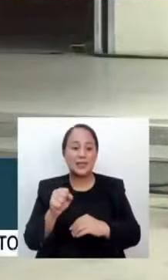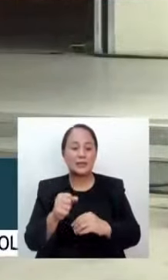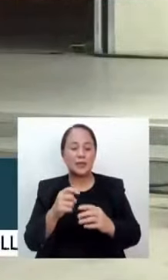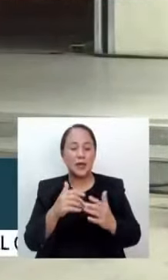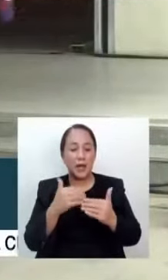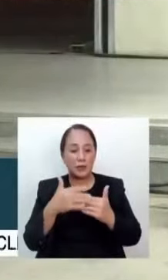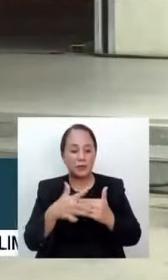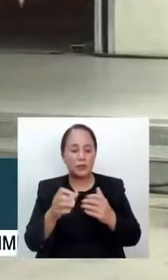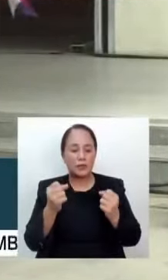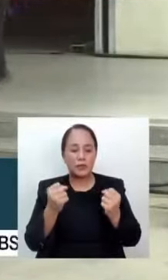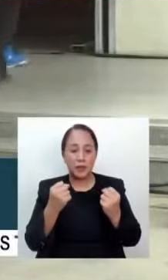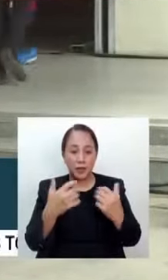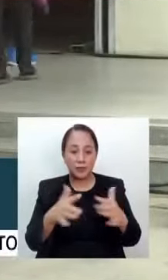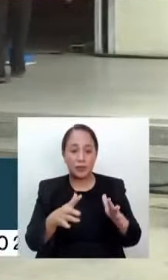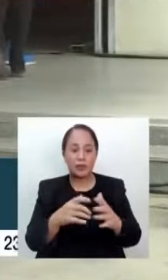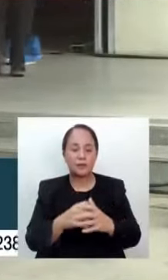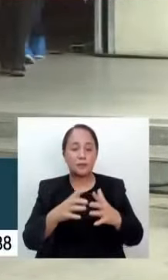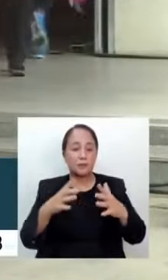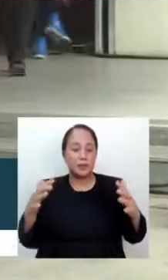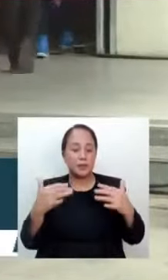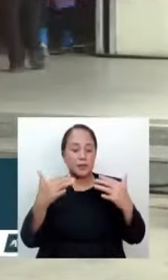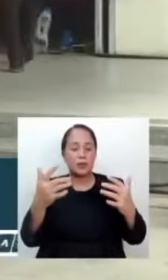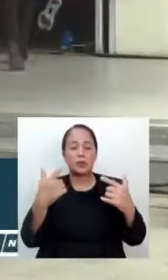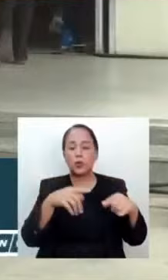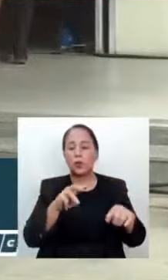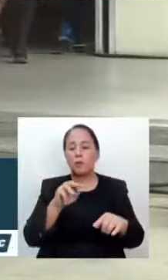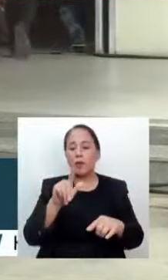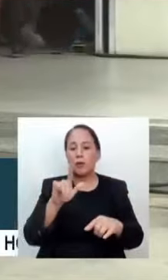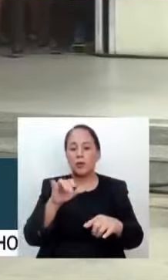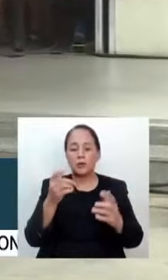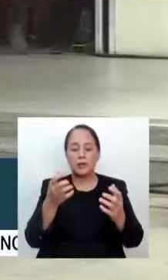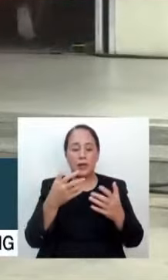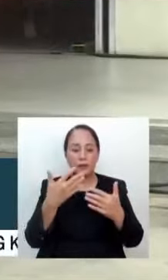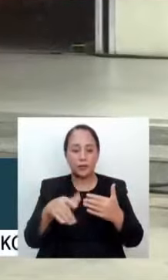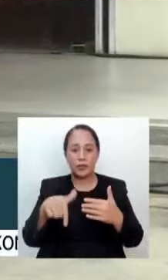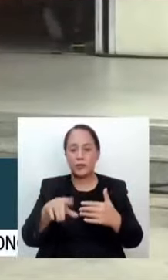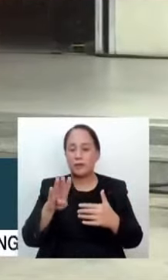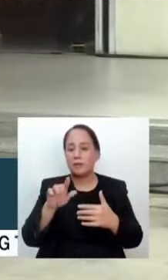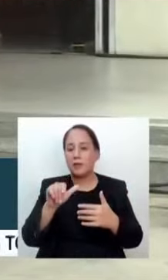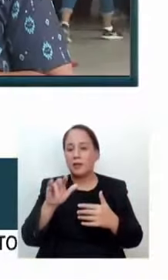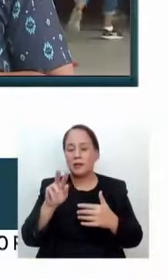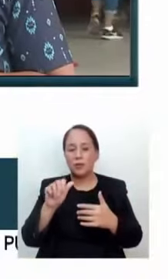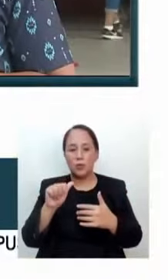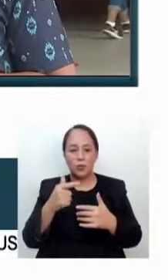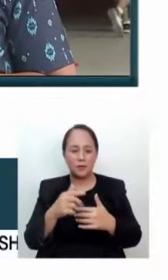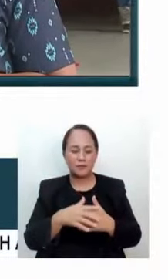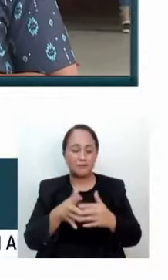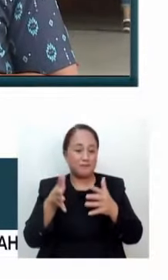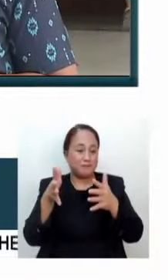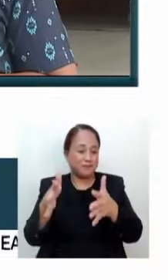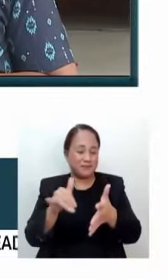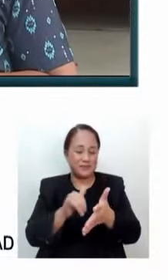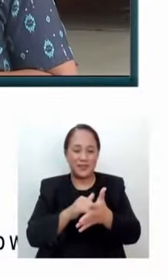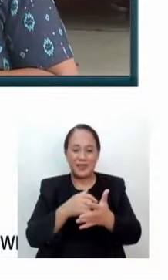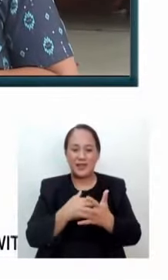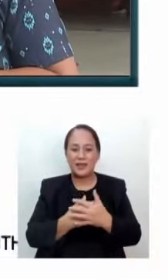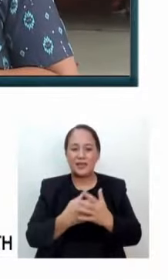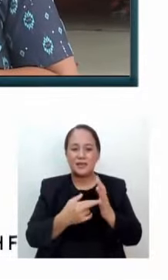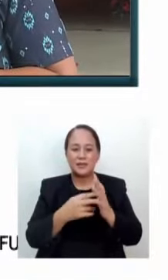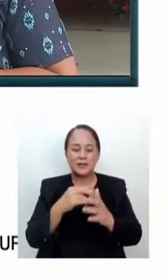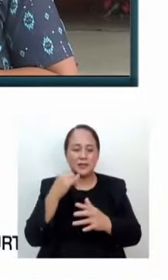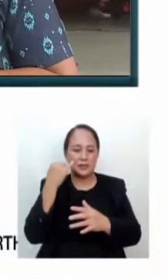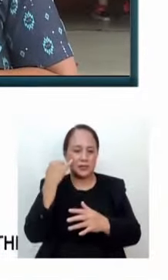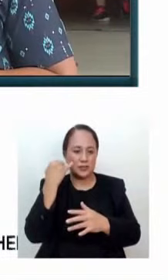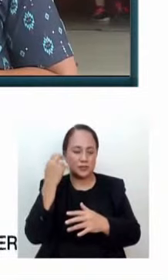of them will be proceeding to the bigger rally in Malolos after this event here in Baliwag. All right, we're going to have to leave it at that. Our correspondent Jervis Manahan there joining